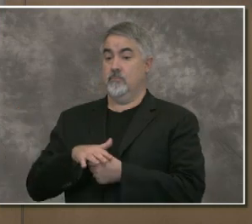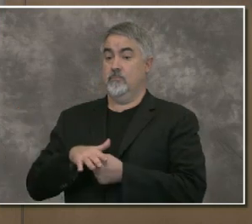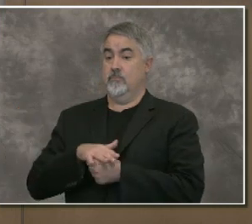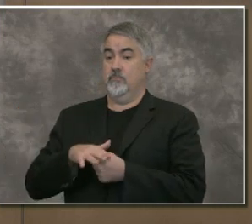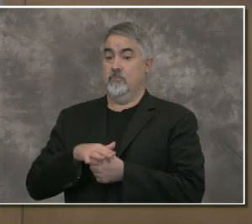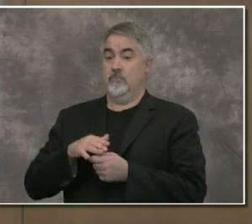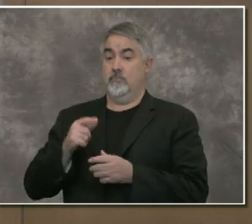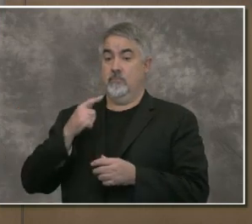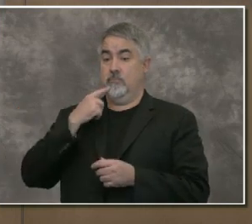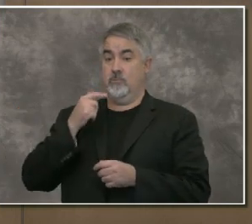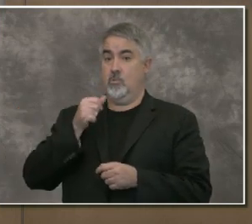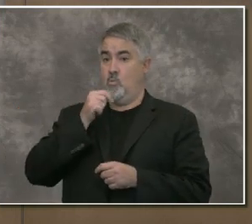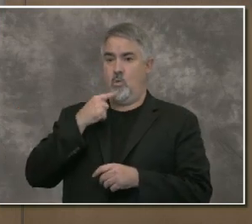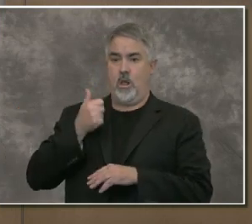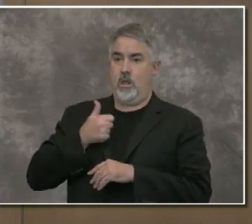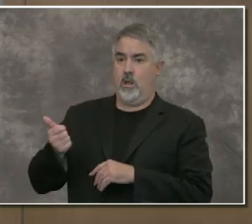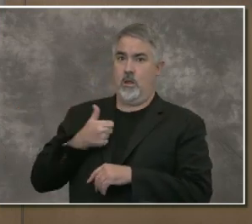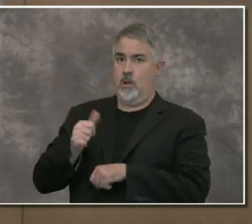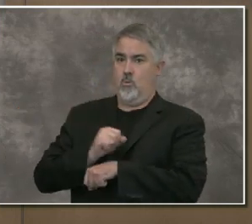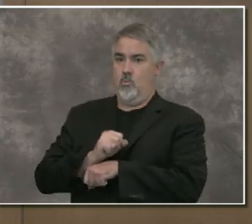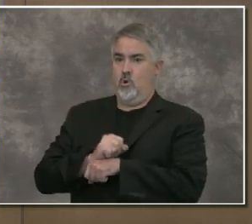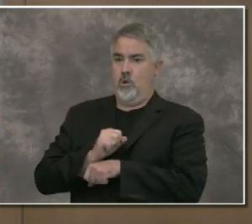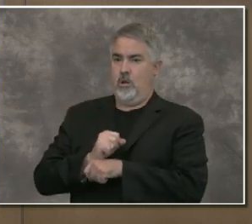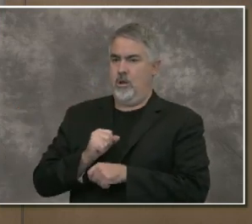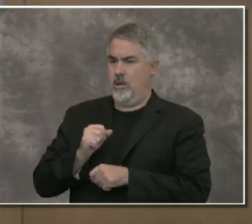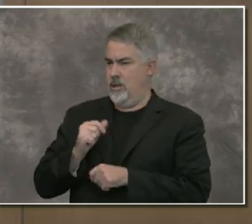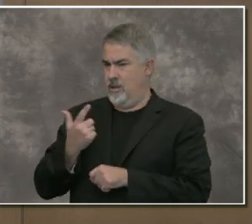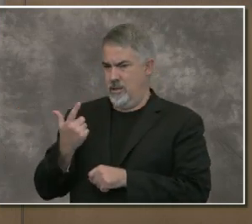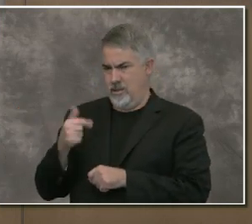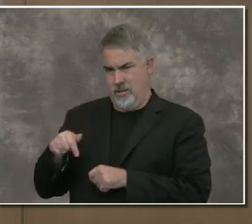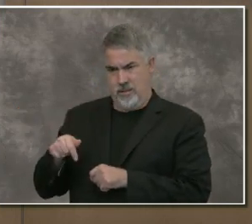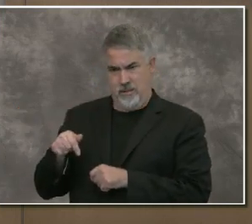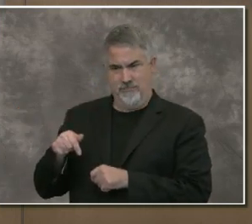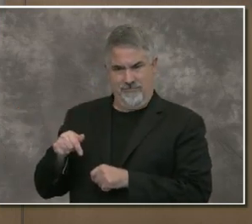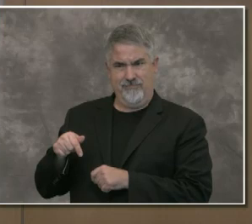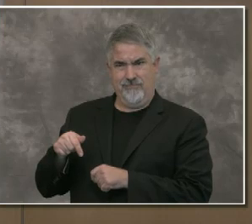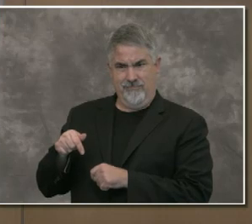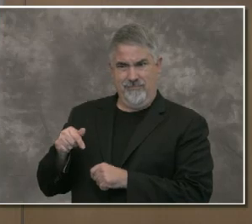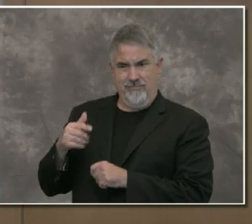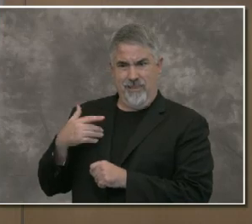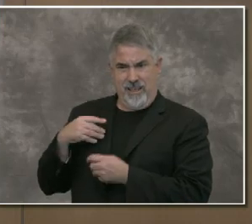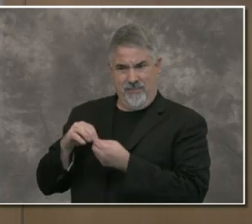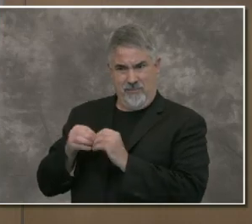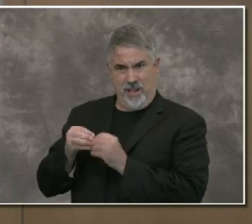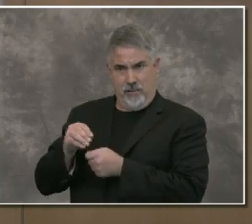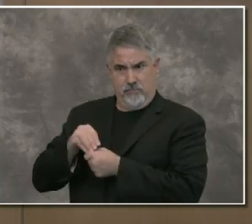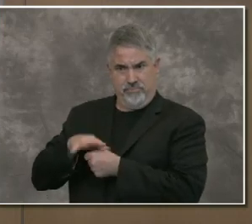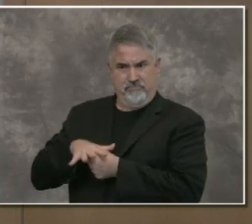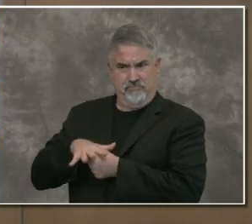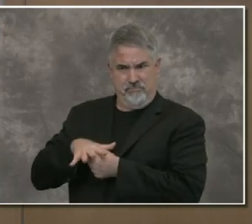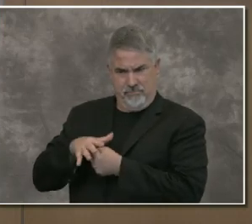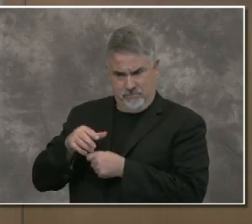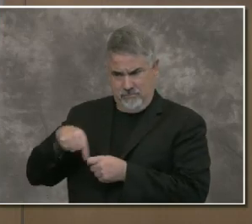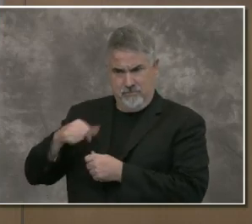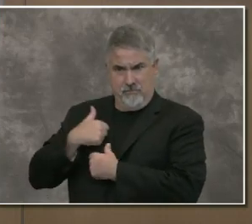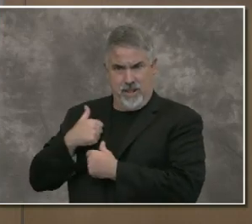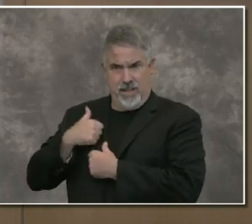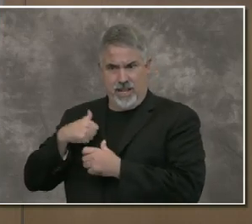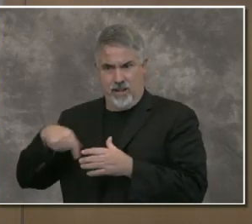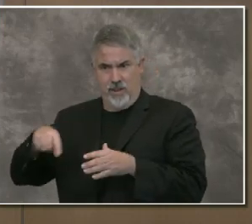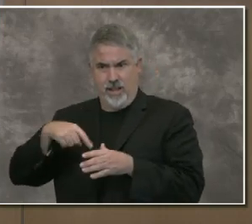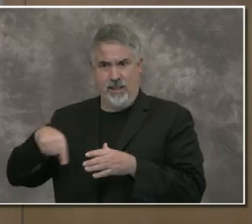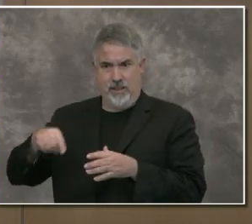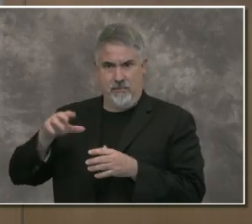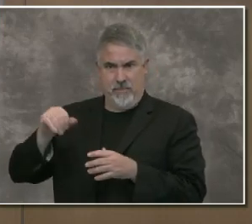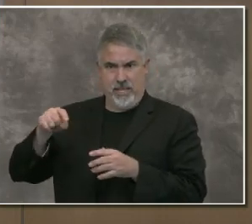necessary jobs, right? So if there are significant outbreaks on military installations or on ships, as we know there were before the